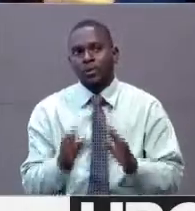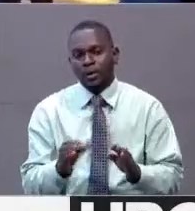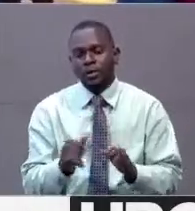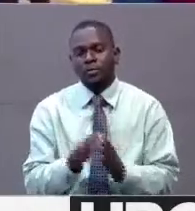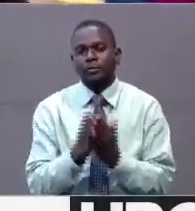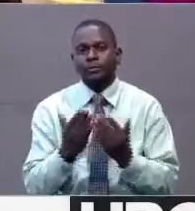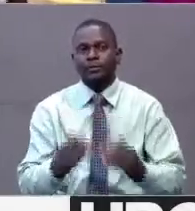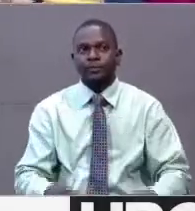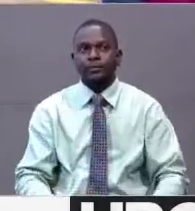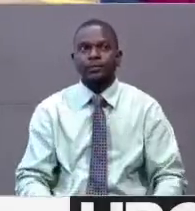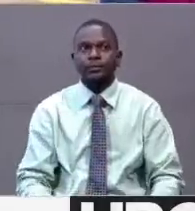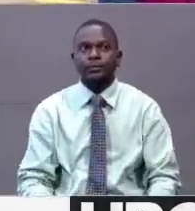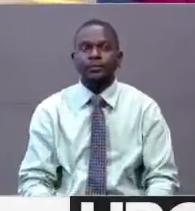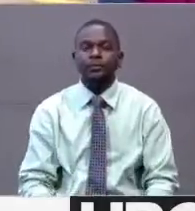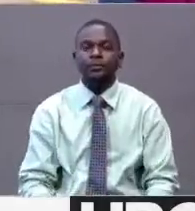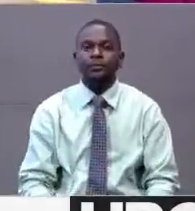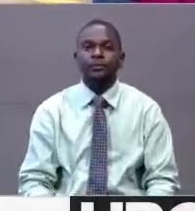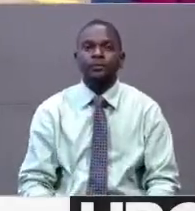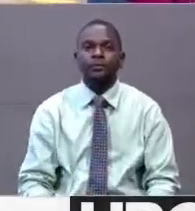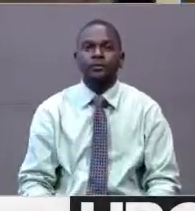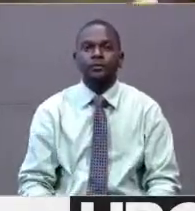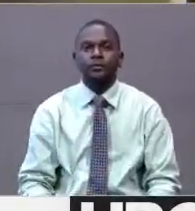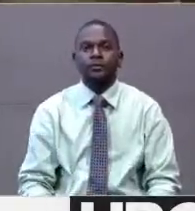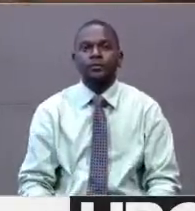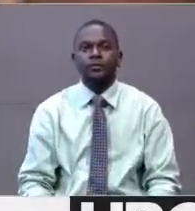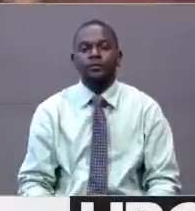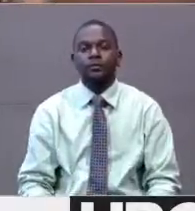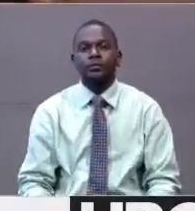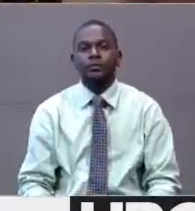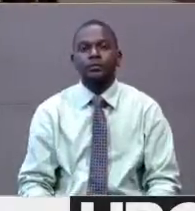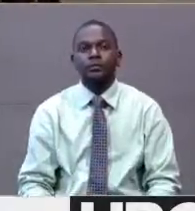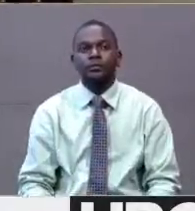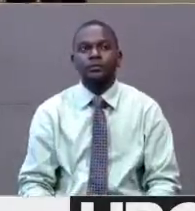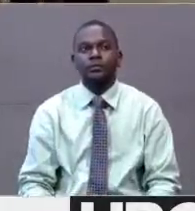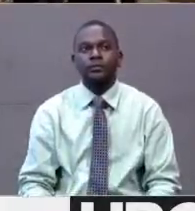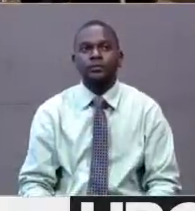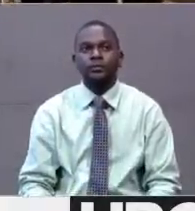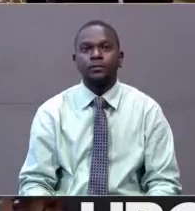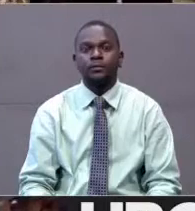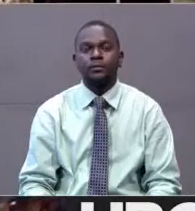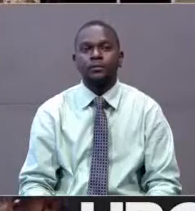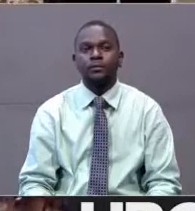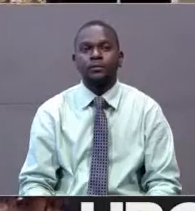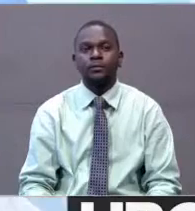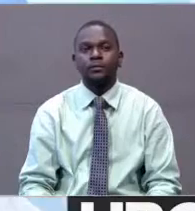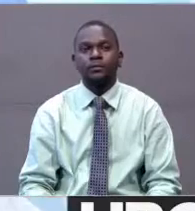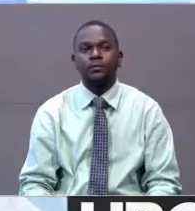Deborah Namamonde, Nantongo Rebecca, UBC News.